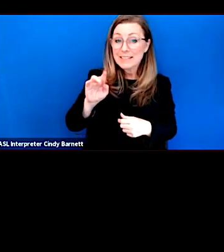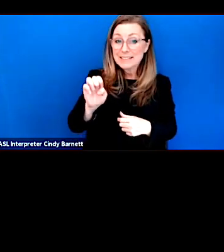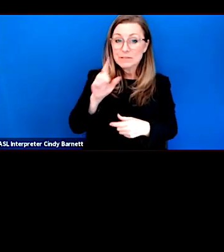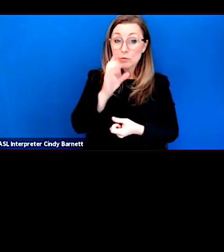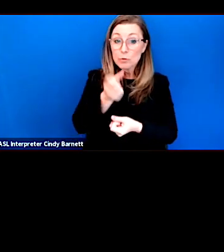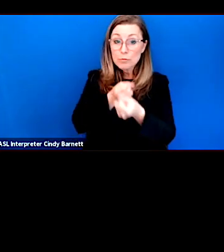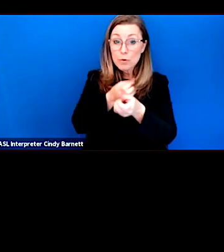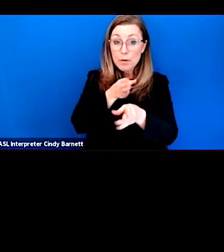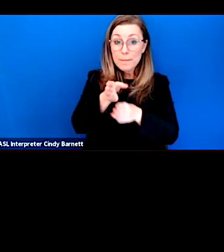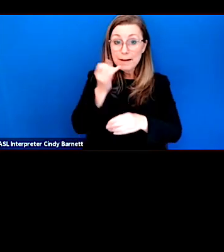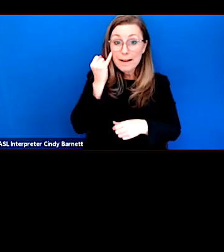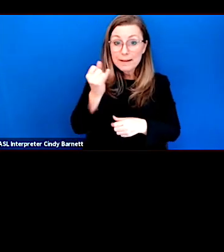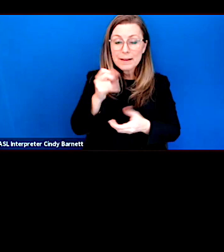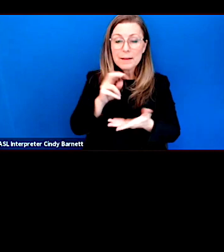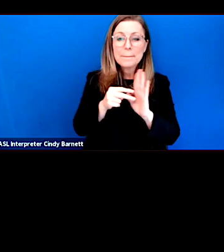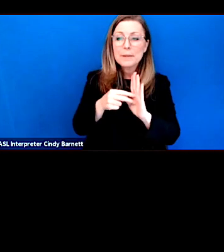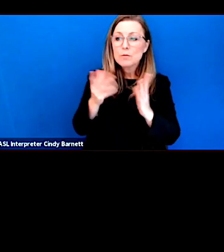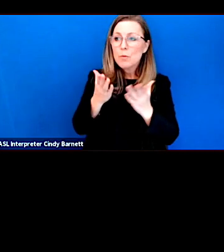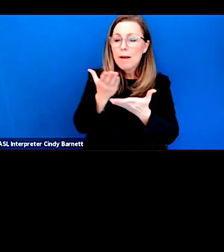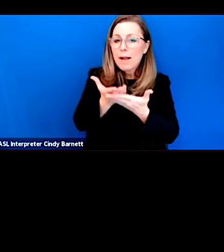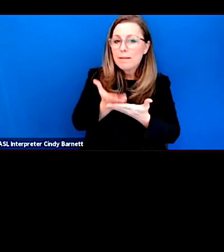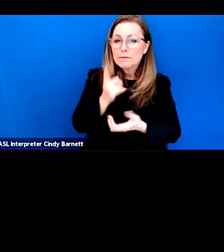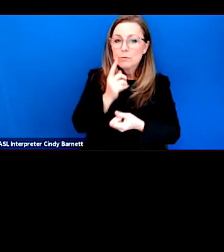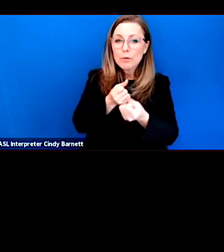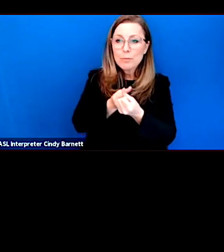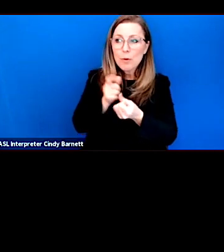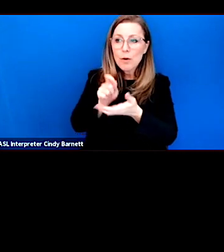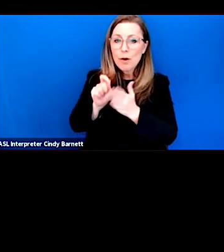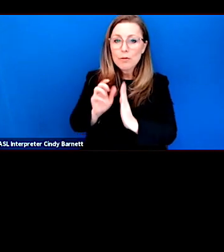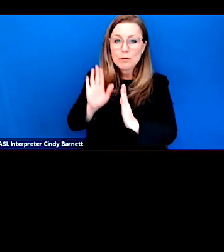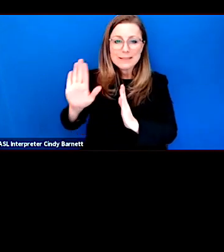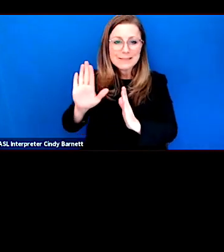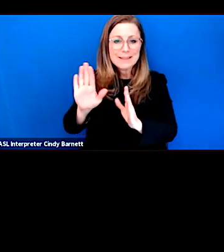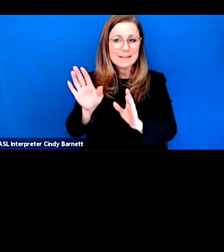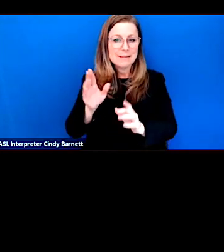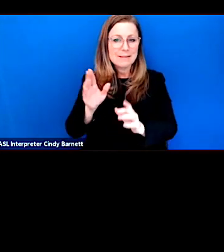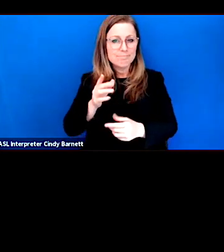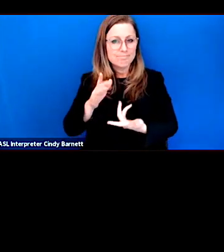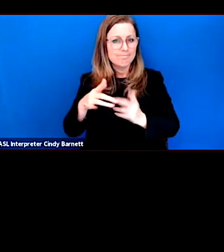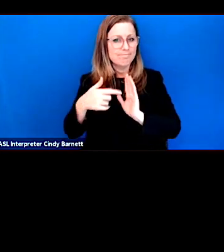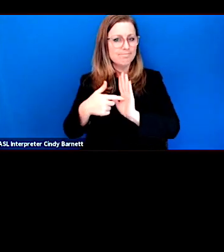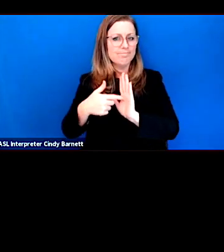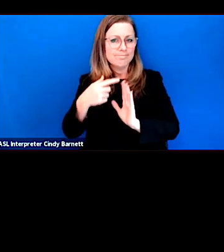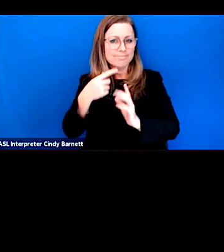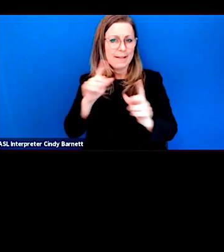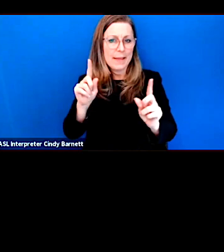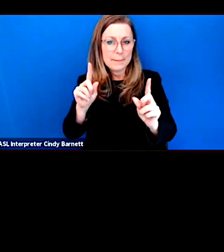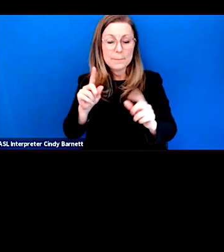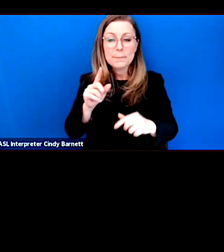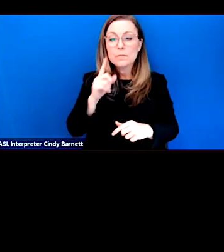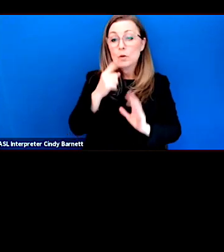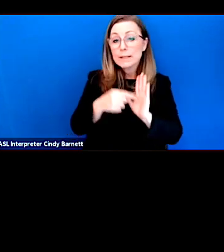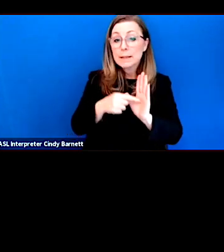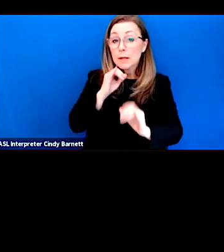to support the author's claims. For example, this may be interview quotes or pictures. And recommendations refer to